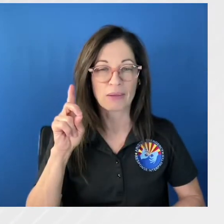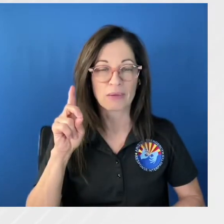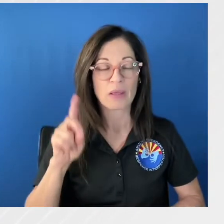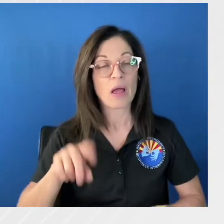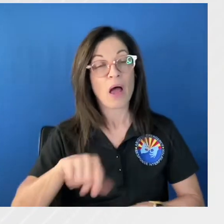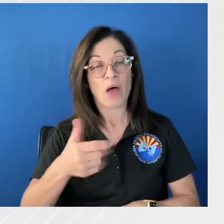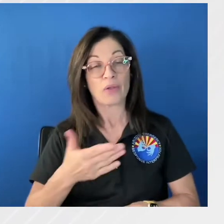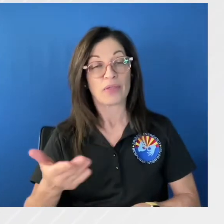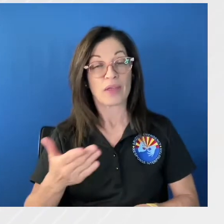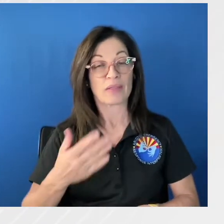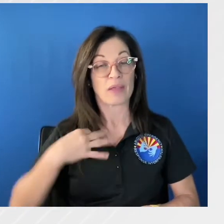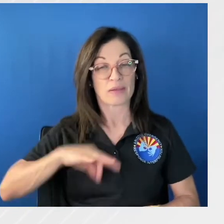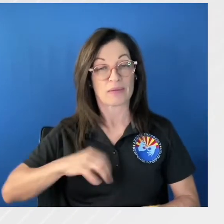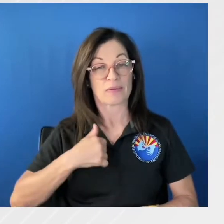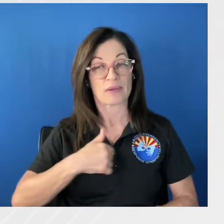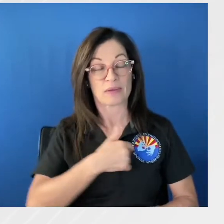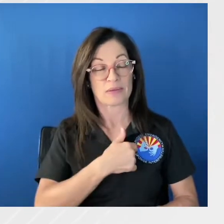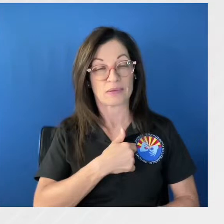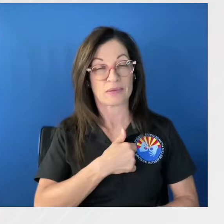favor from where,